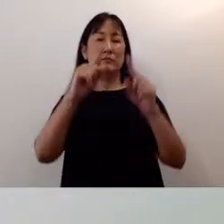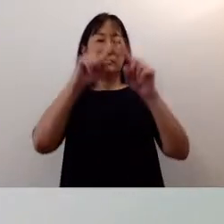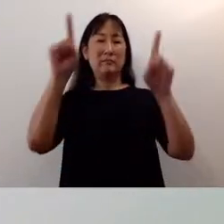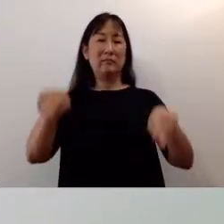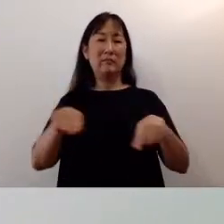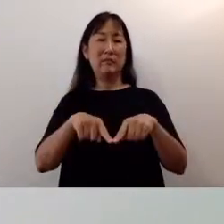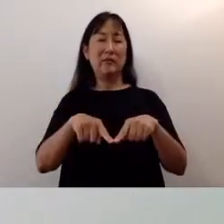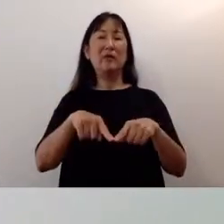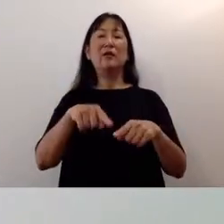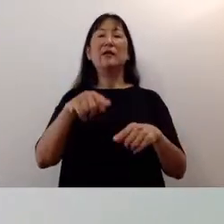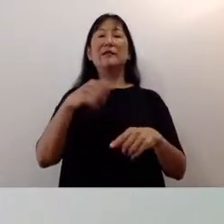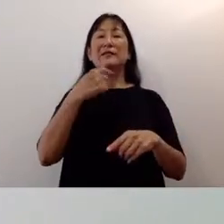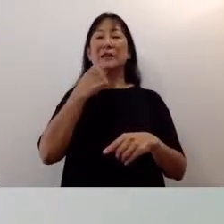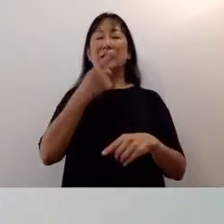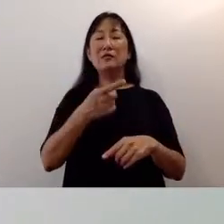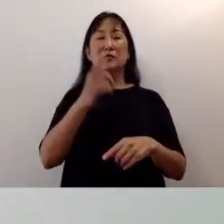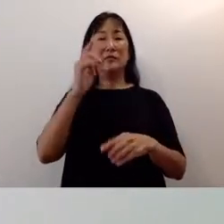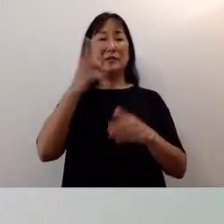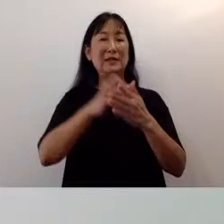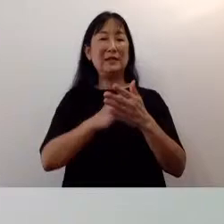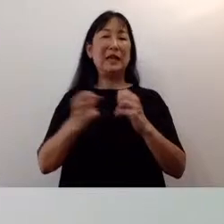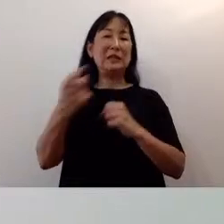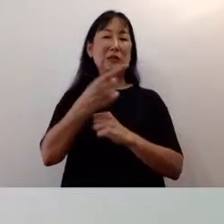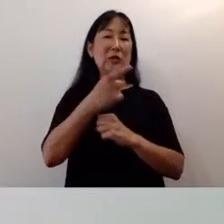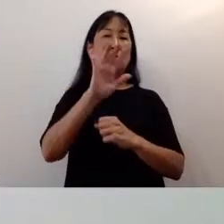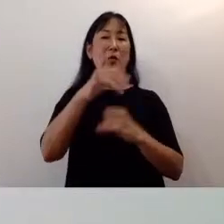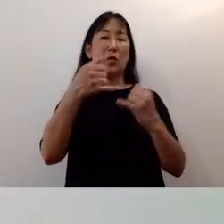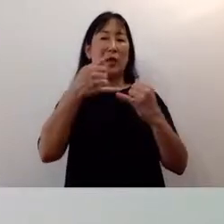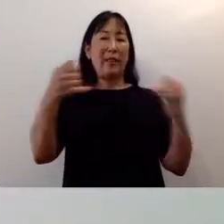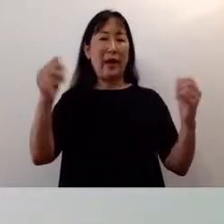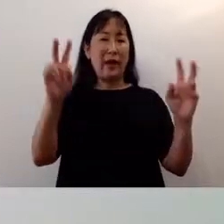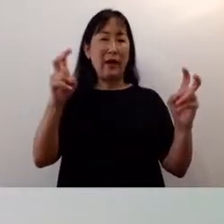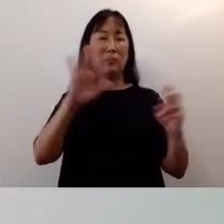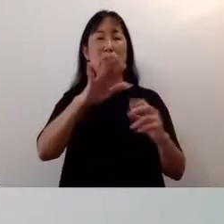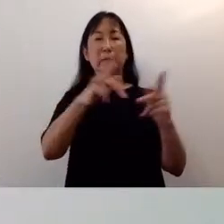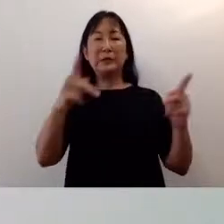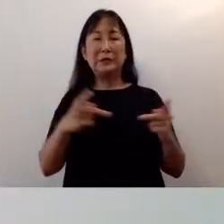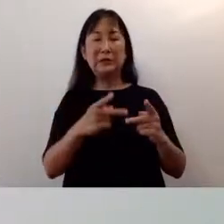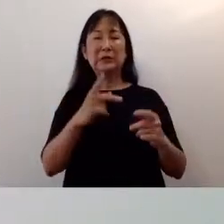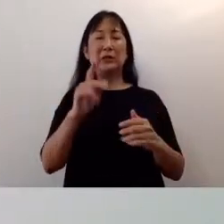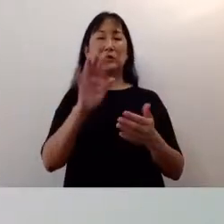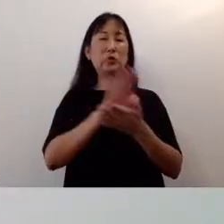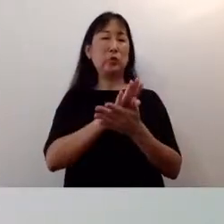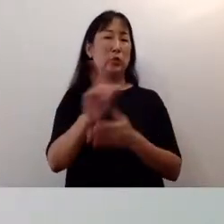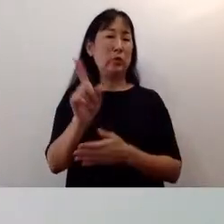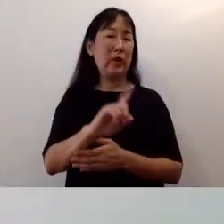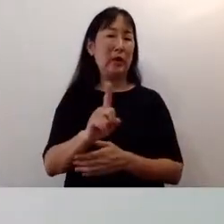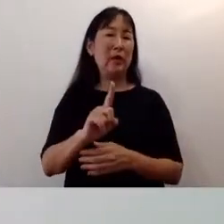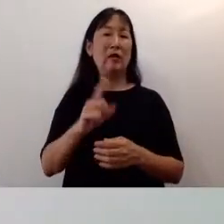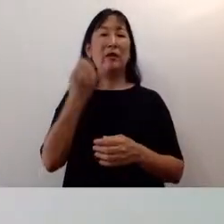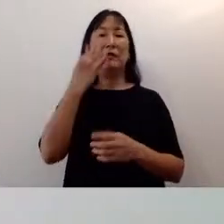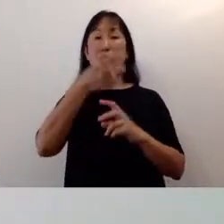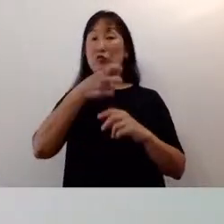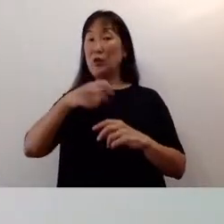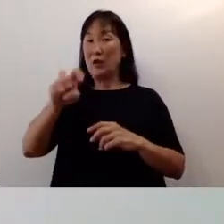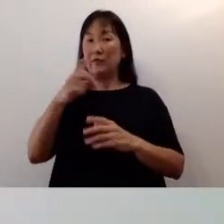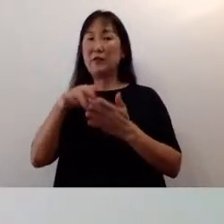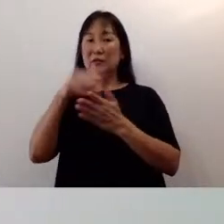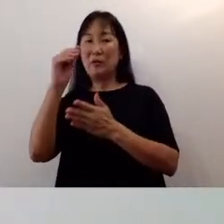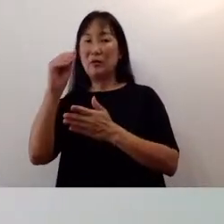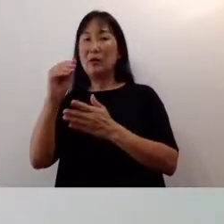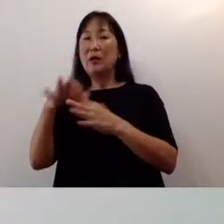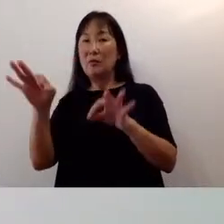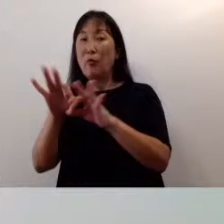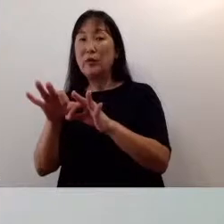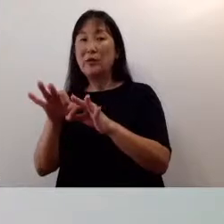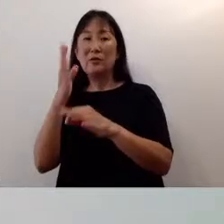line, your position for the next school year, the school that you're going to be teaching at. In the case of people who transfer, that's really important, so you know that where